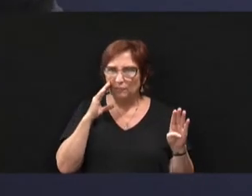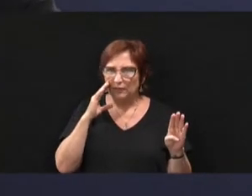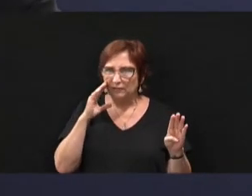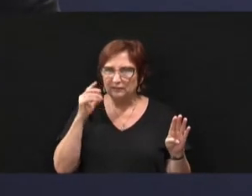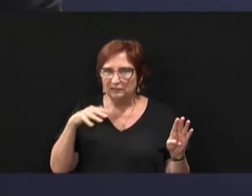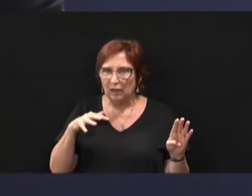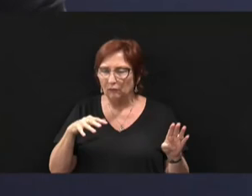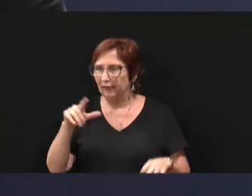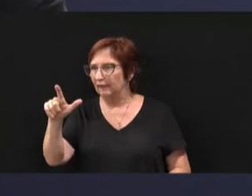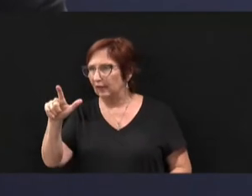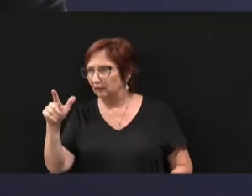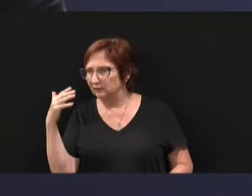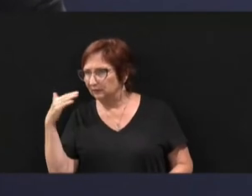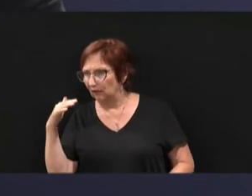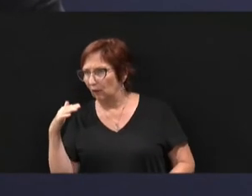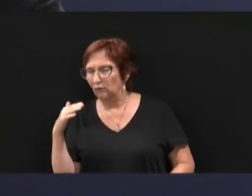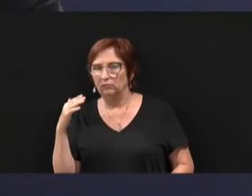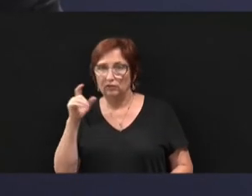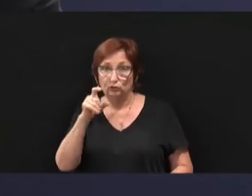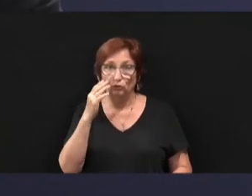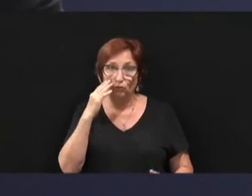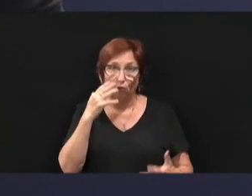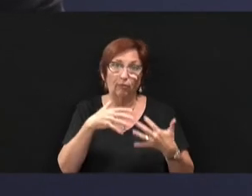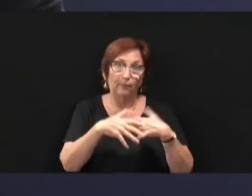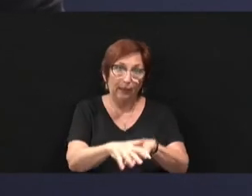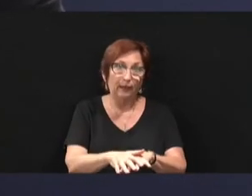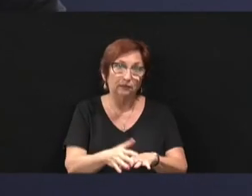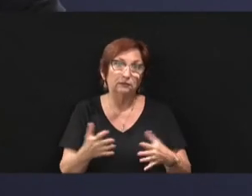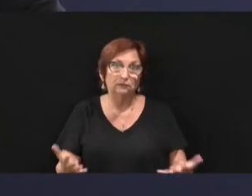sound, so they should know the blend.